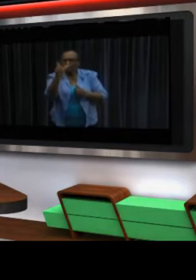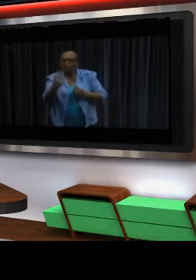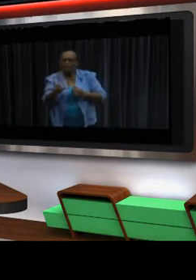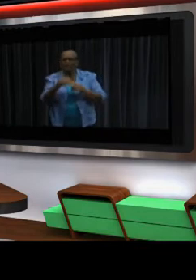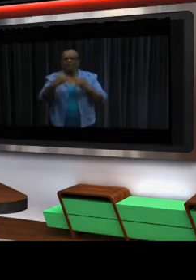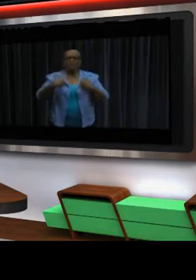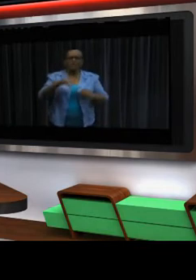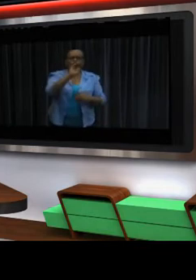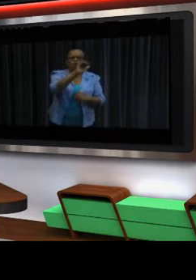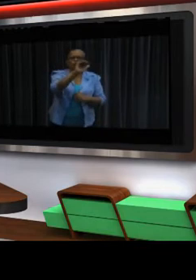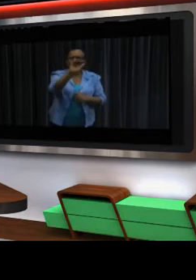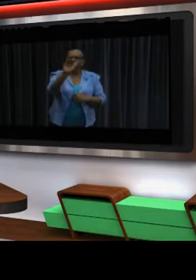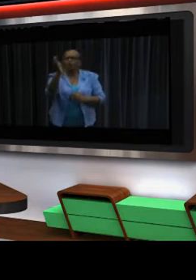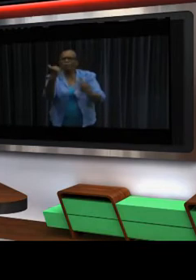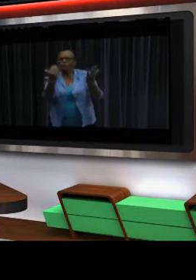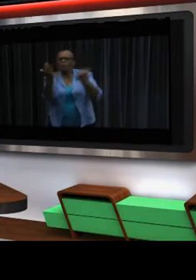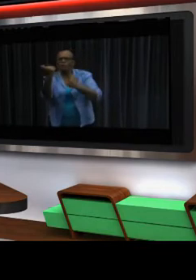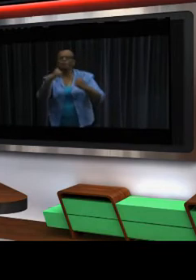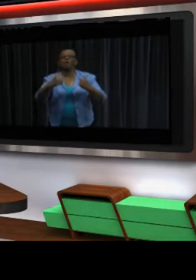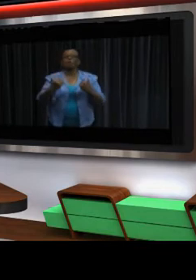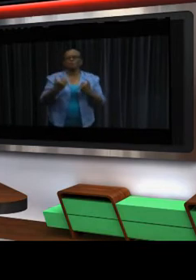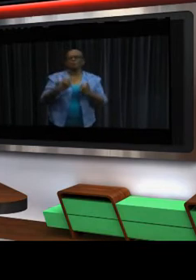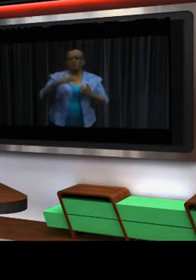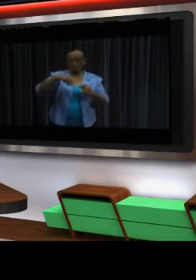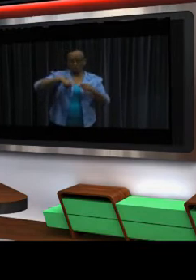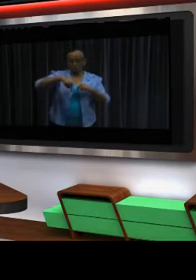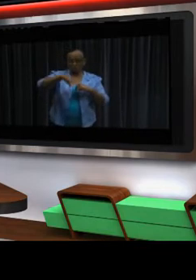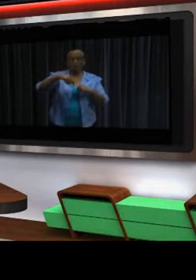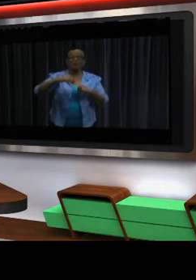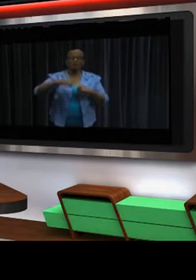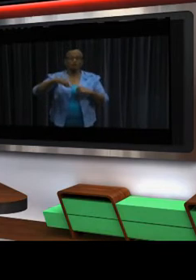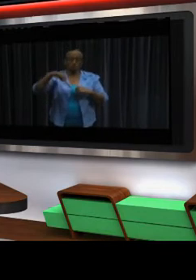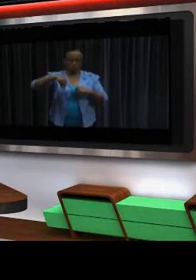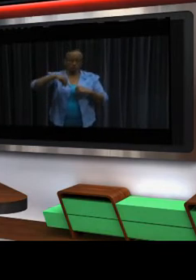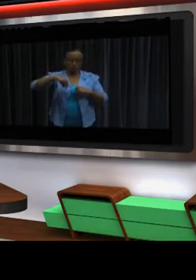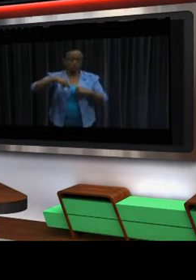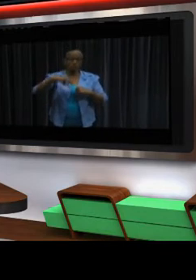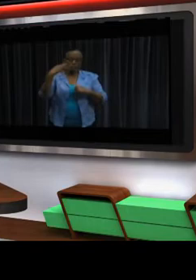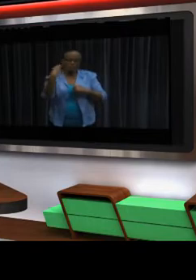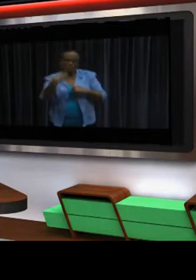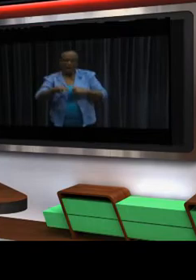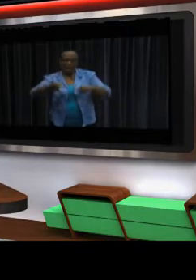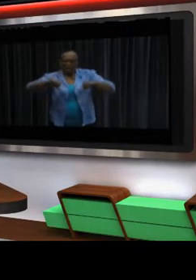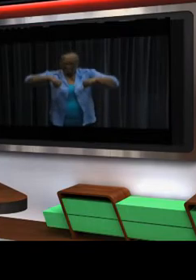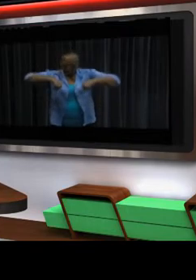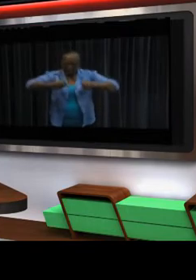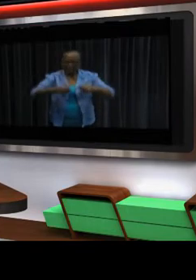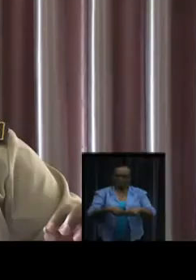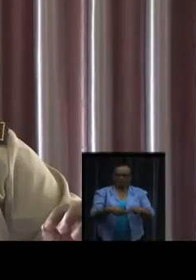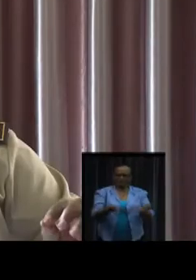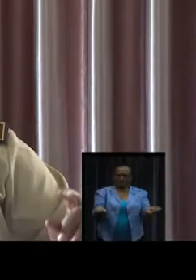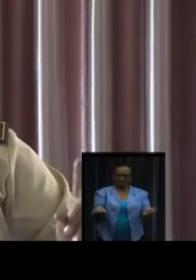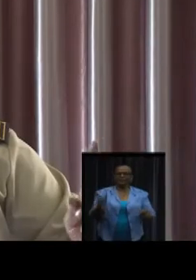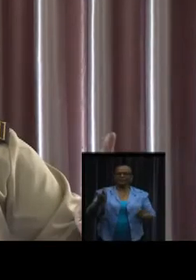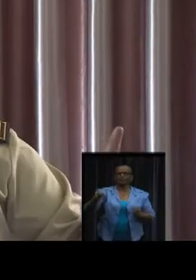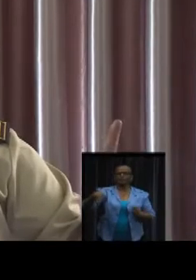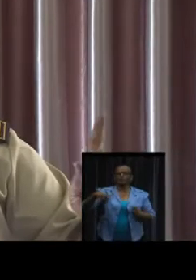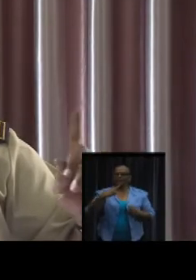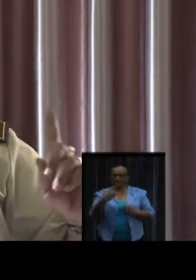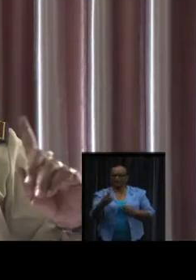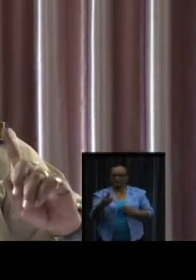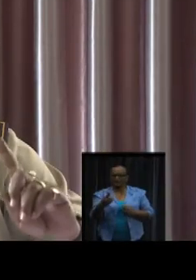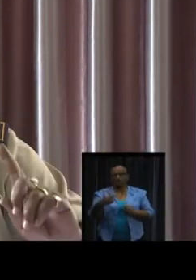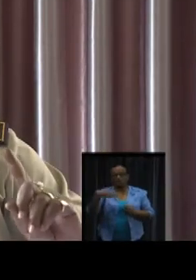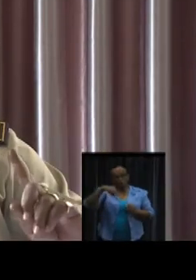last 2 weeks, people have been called upon to participate, after which the execution will start next